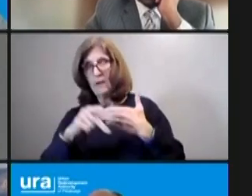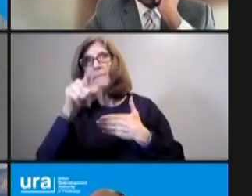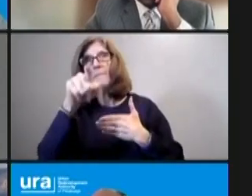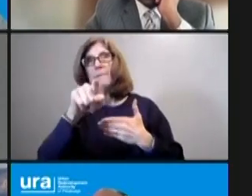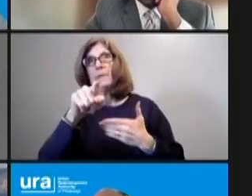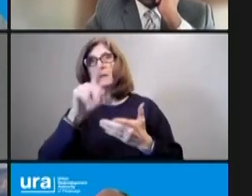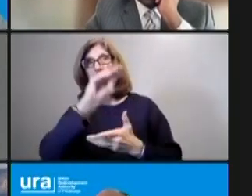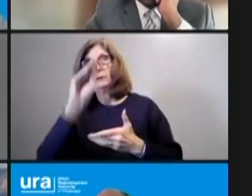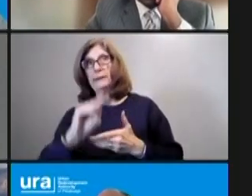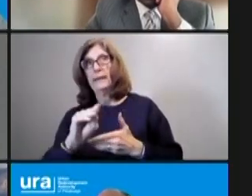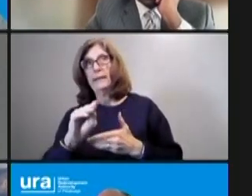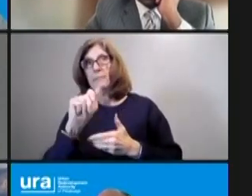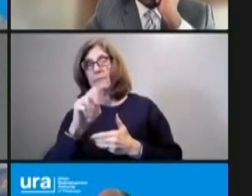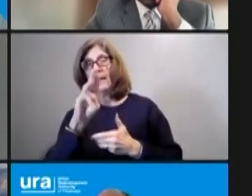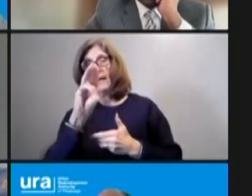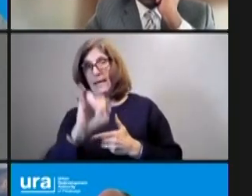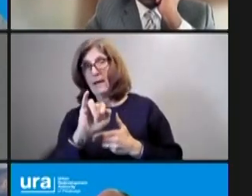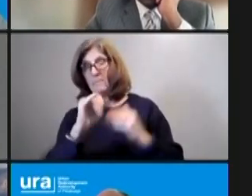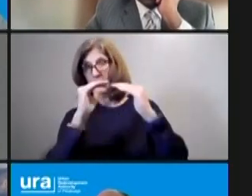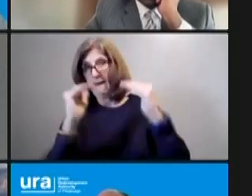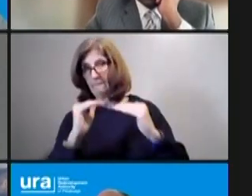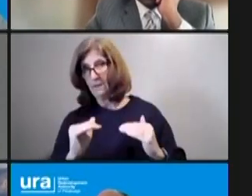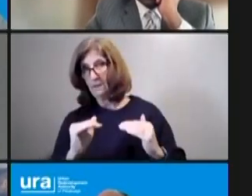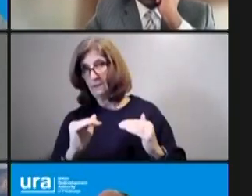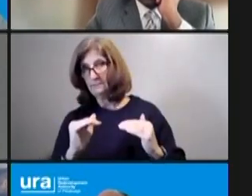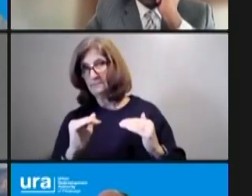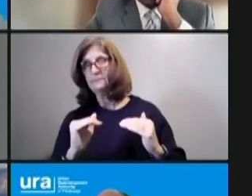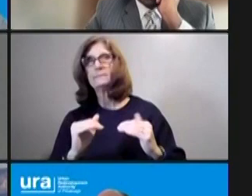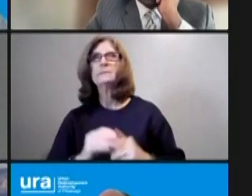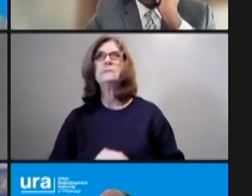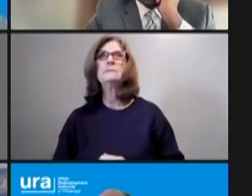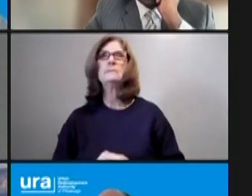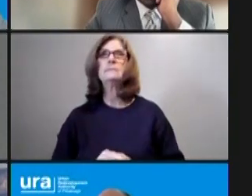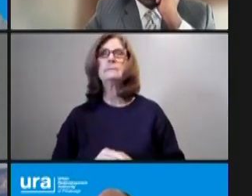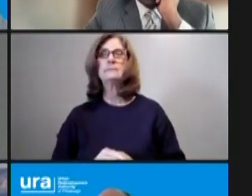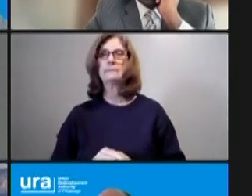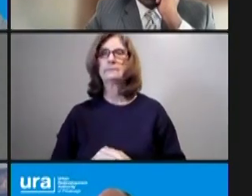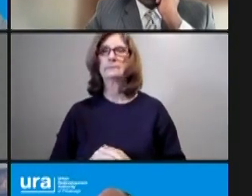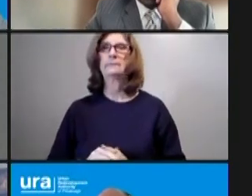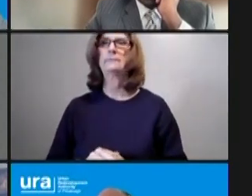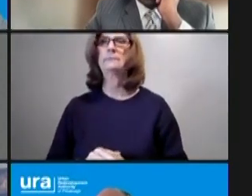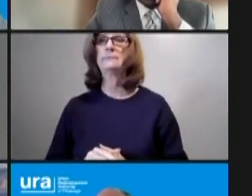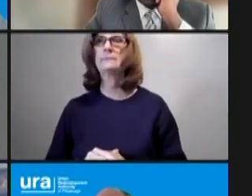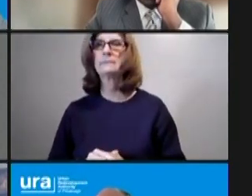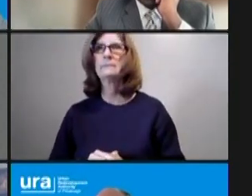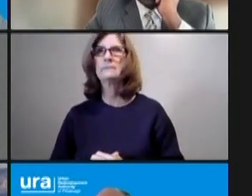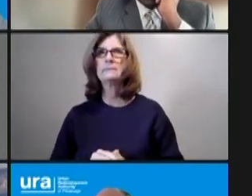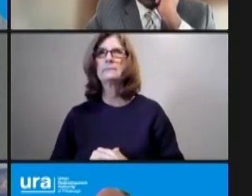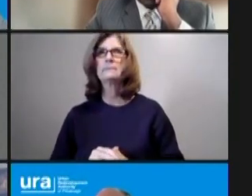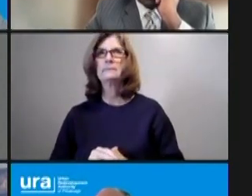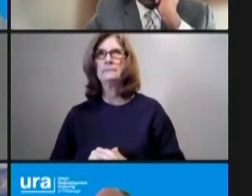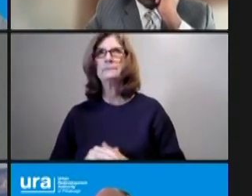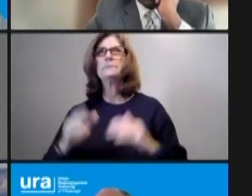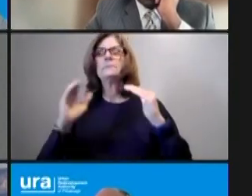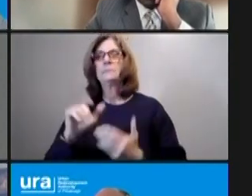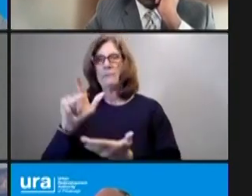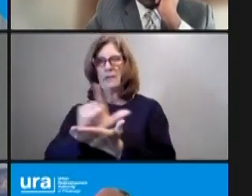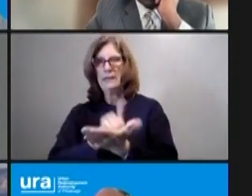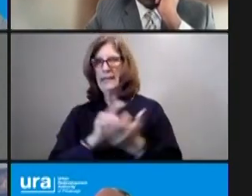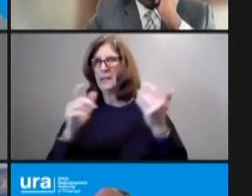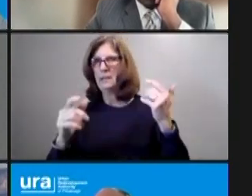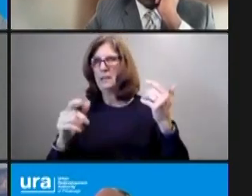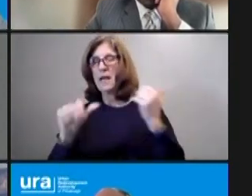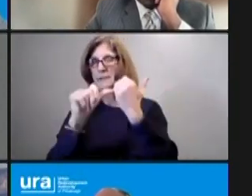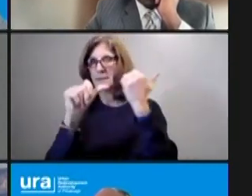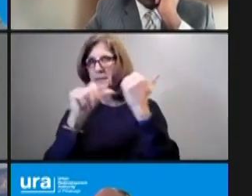by AMI level and council district. For the legal assistance